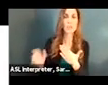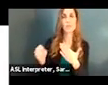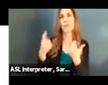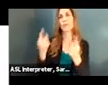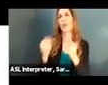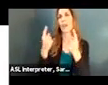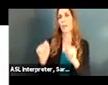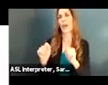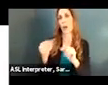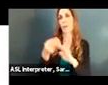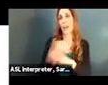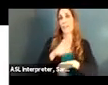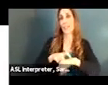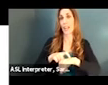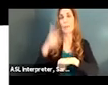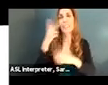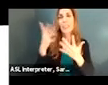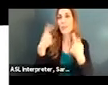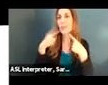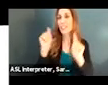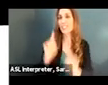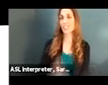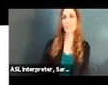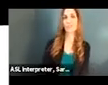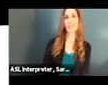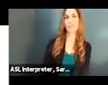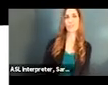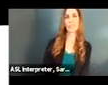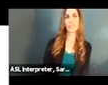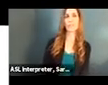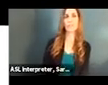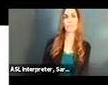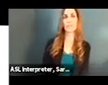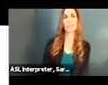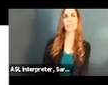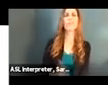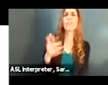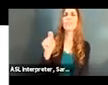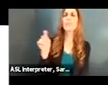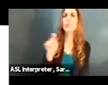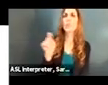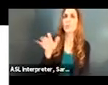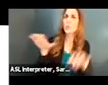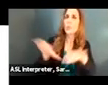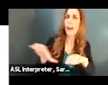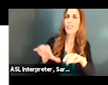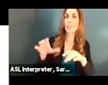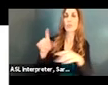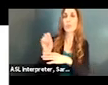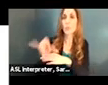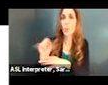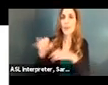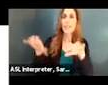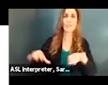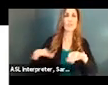out ahead of time and see what works. We also have lots of switch activated toys and activities. So we have this music box on the